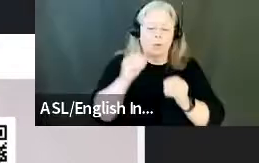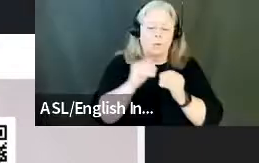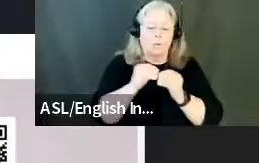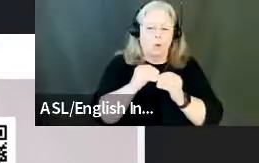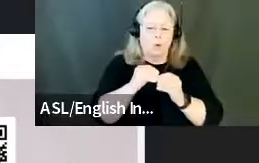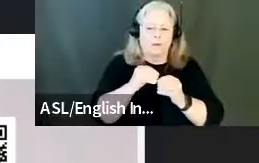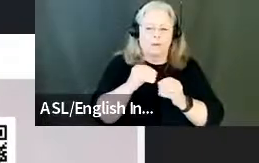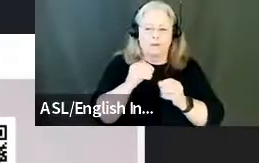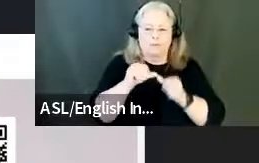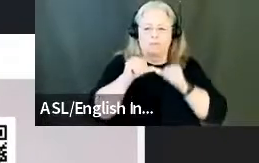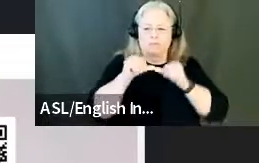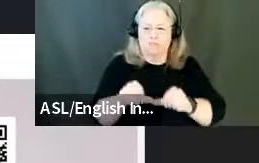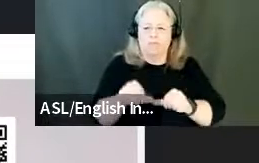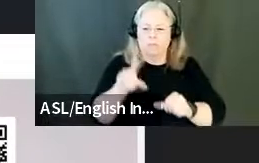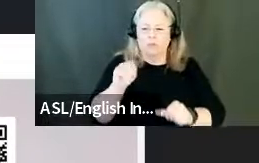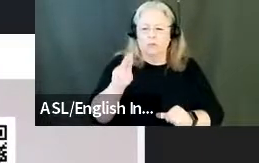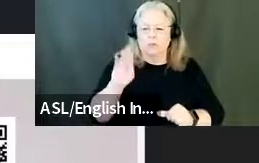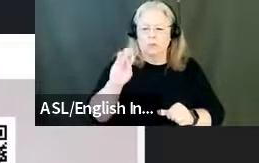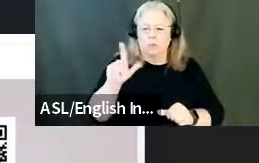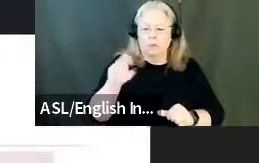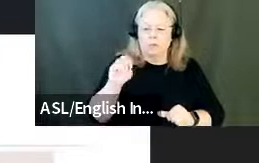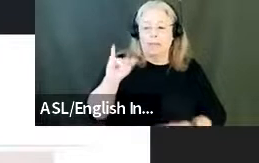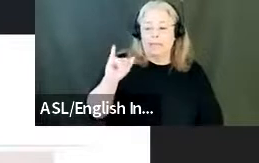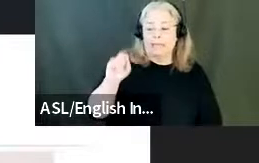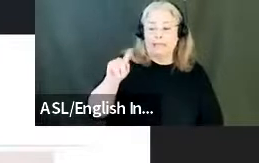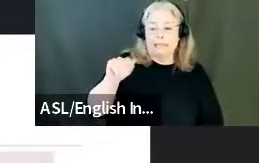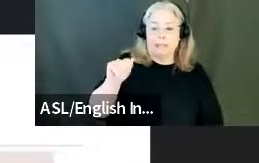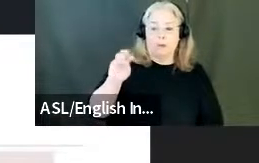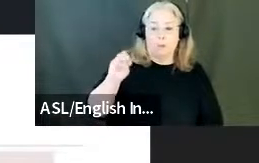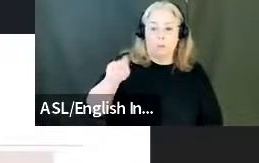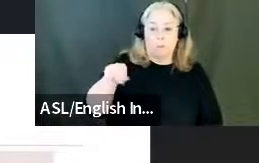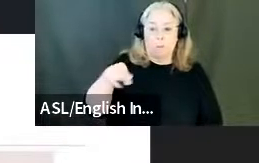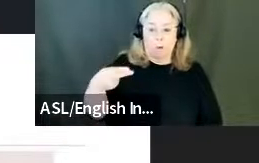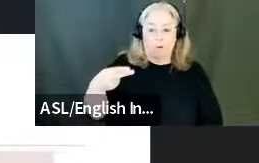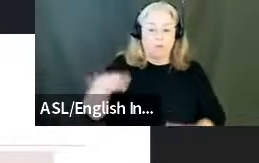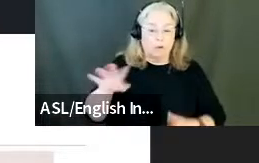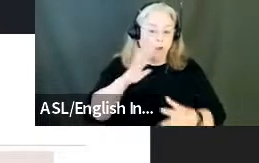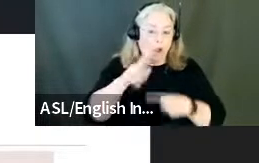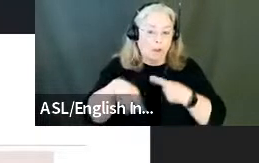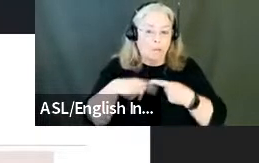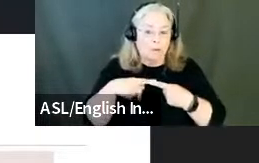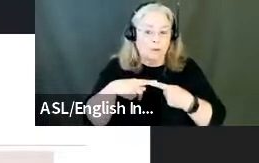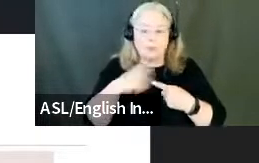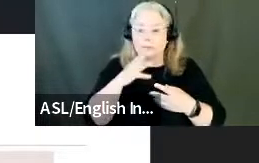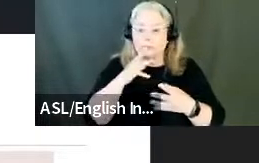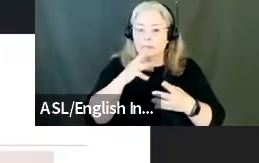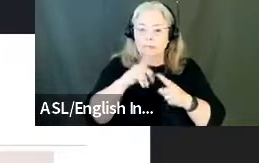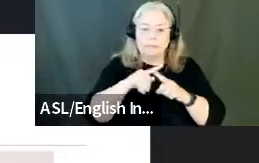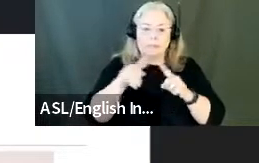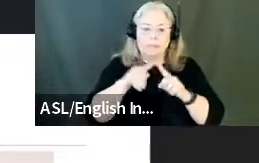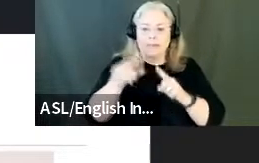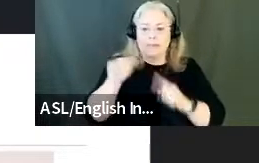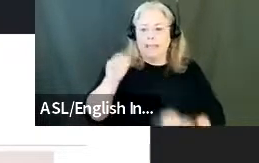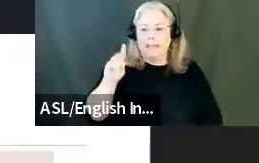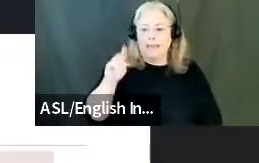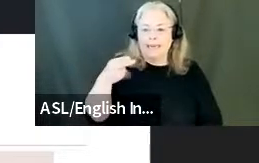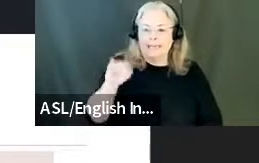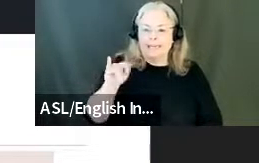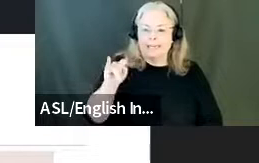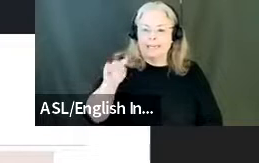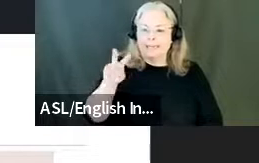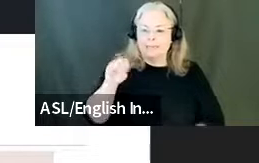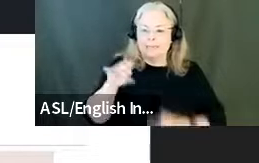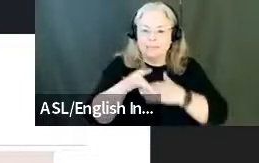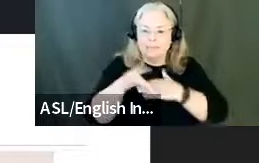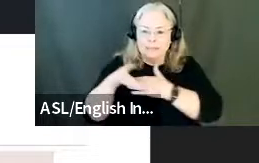durable. The Instamorph we talked about. These are all the different adhesives. You